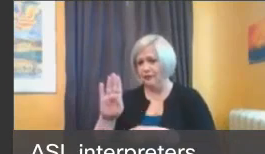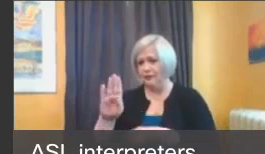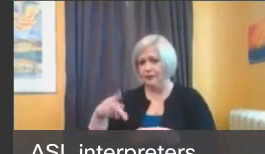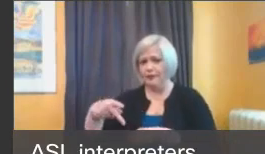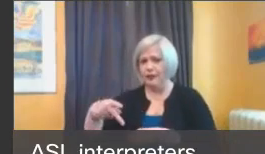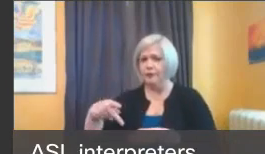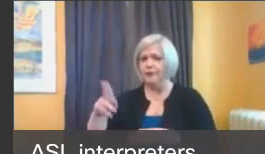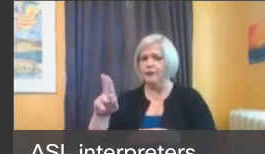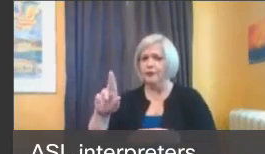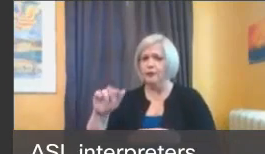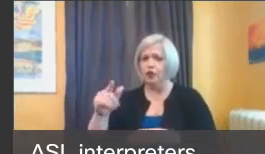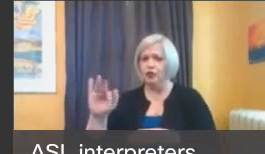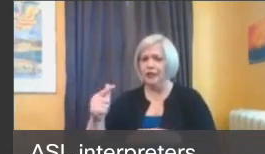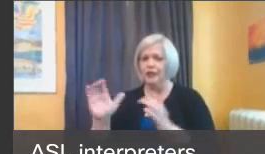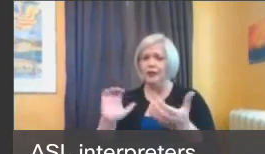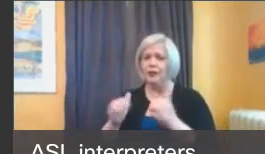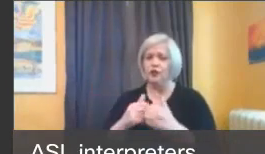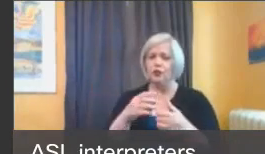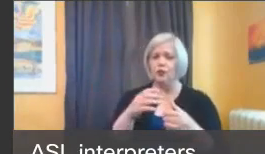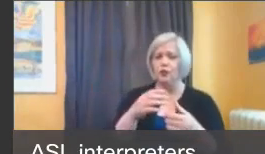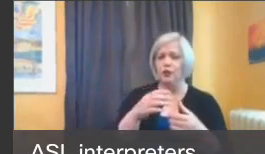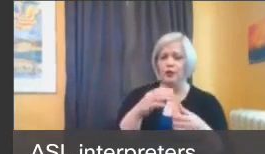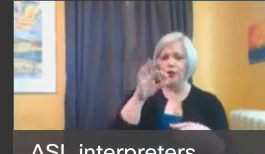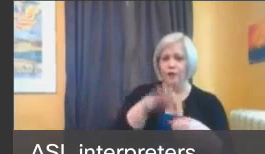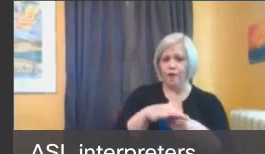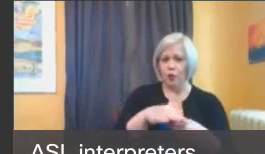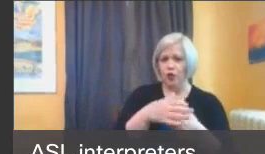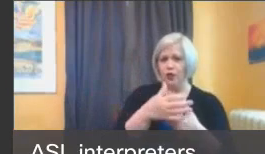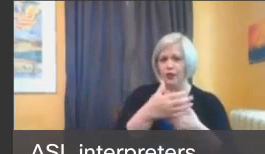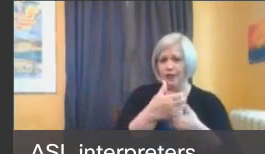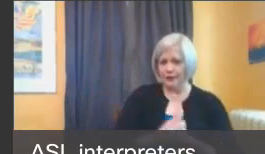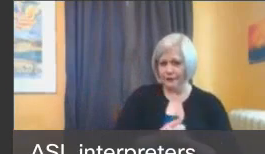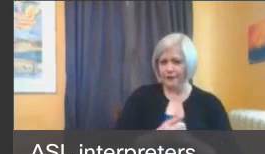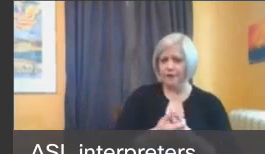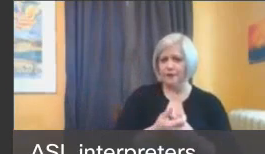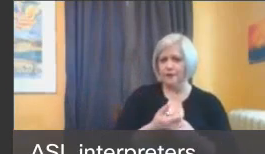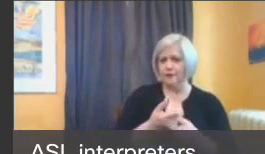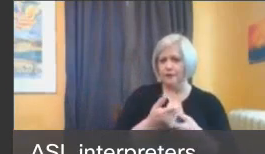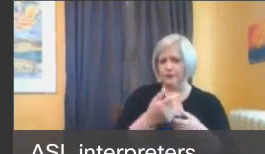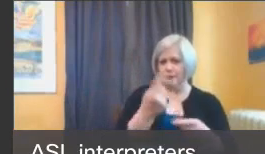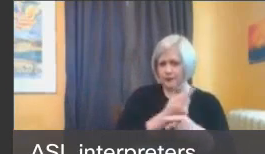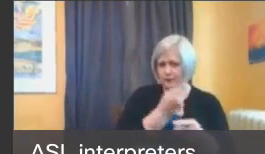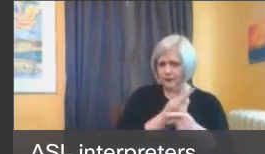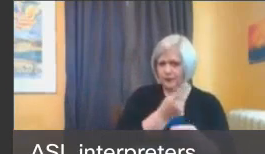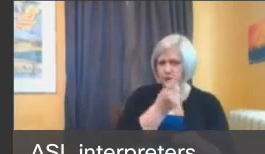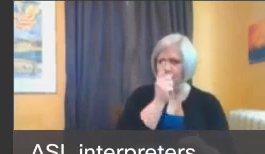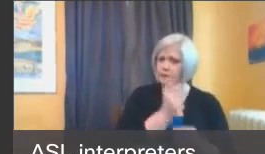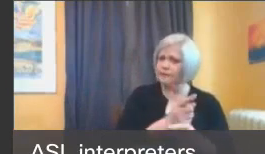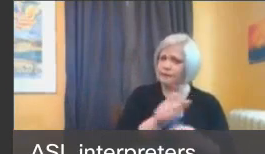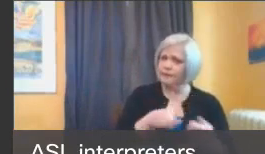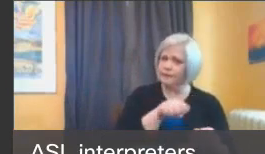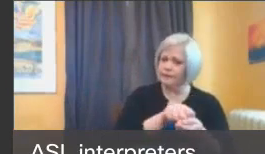voter roll integrity, and what are examples of purging that, which is a word